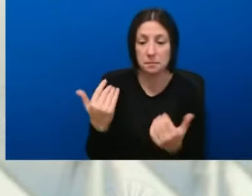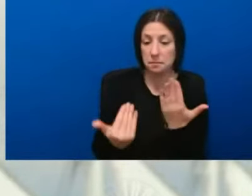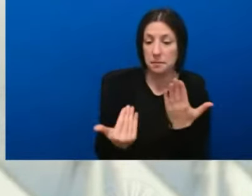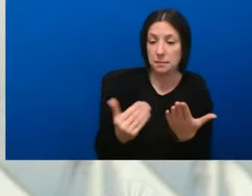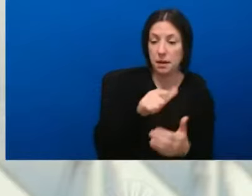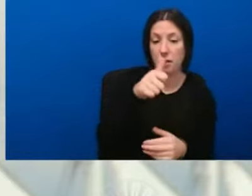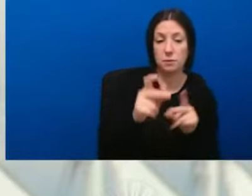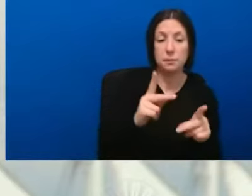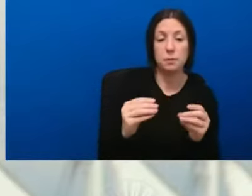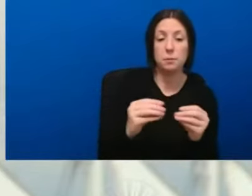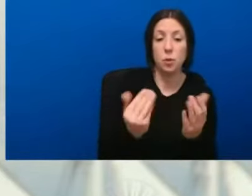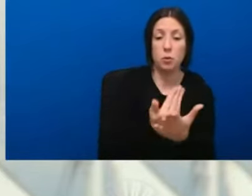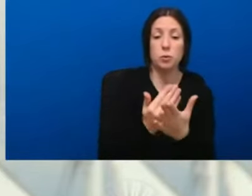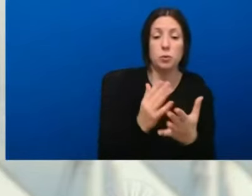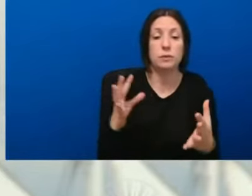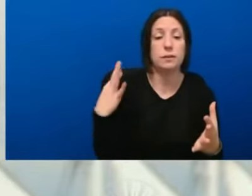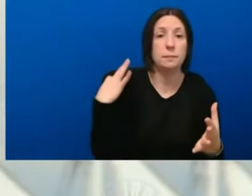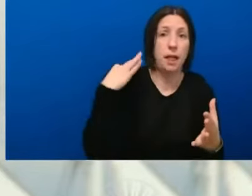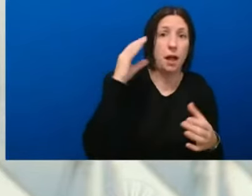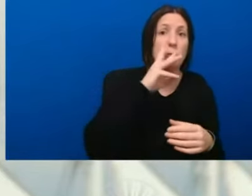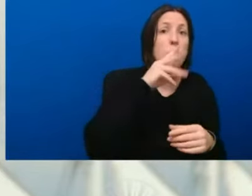users?